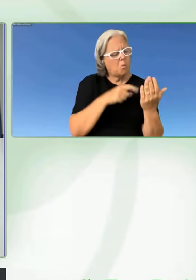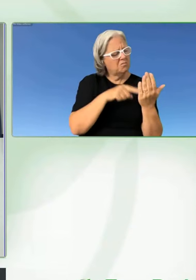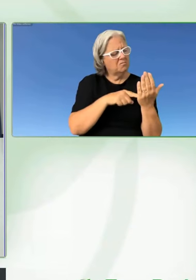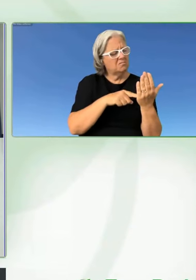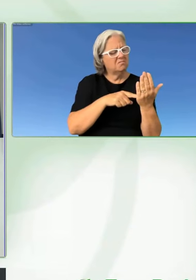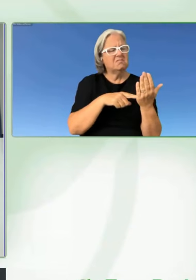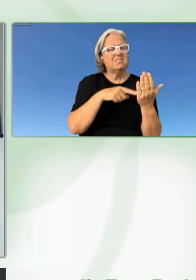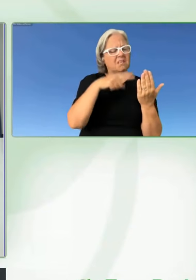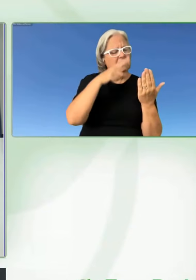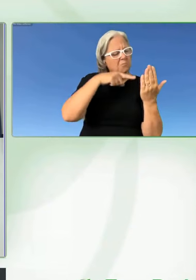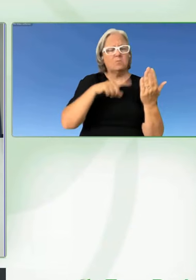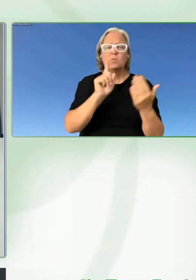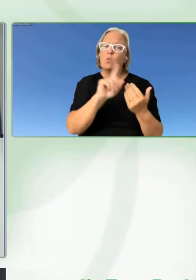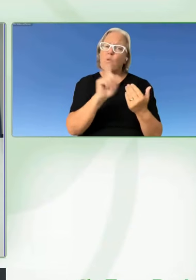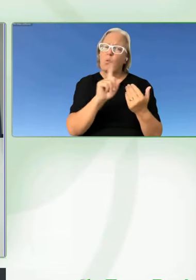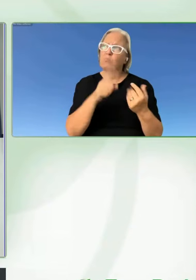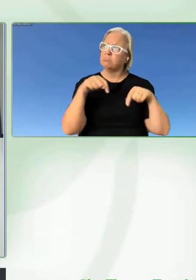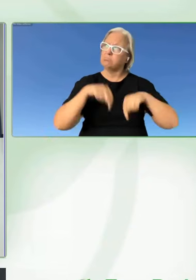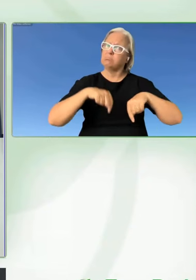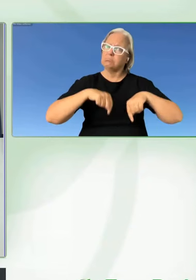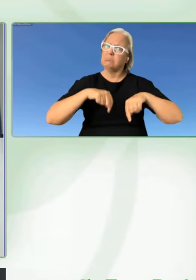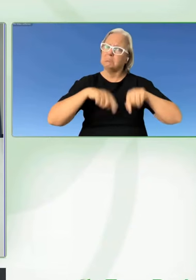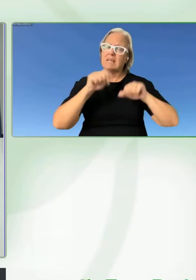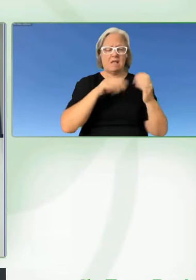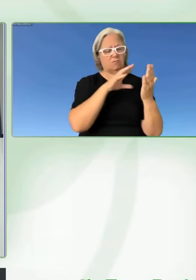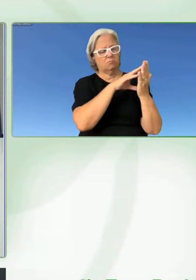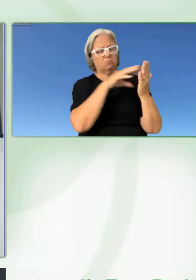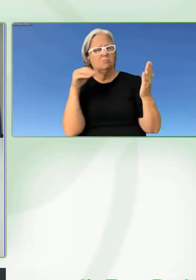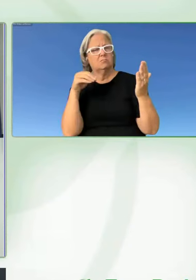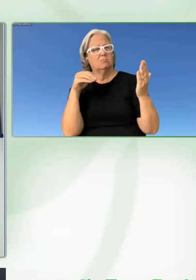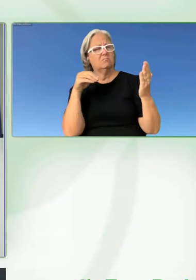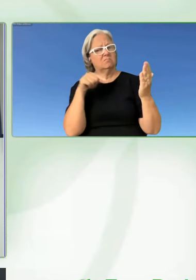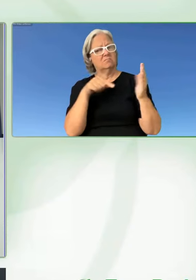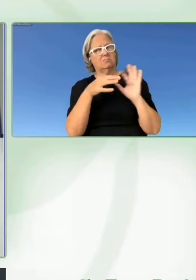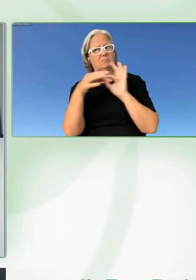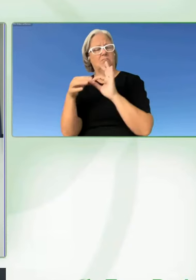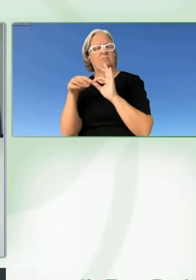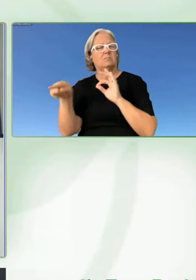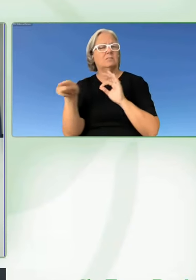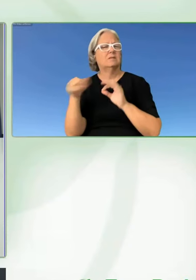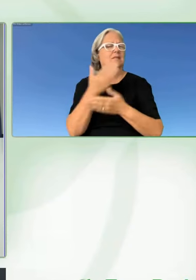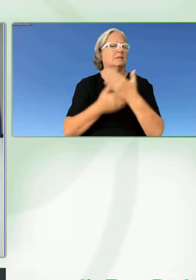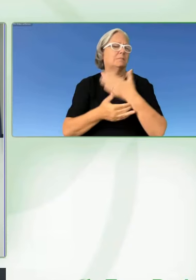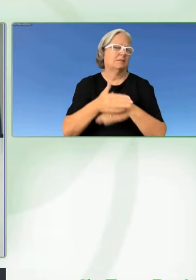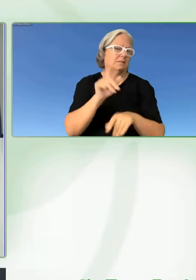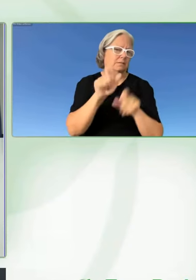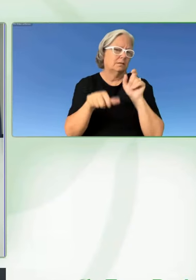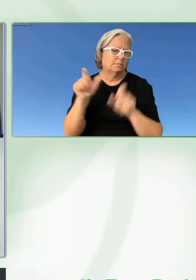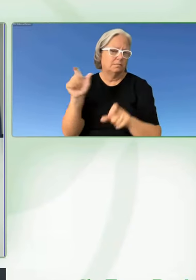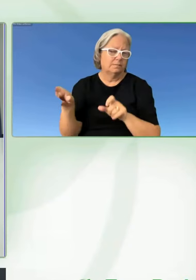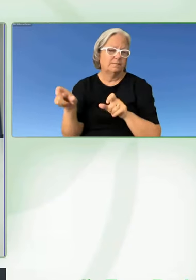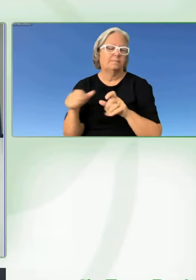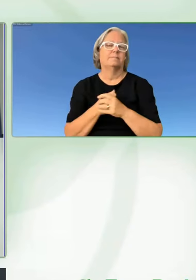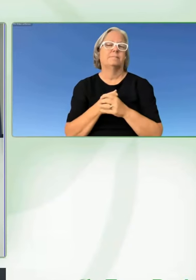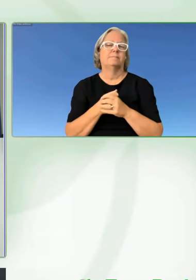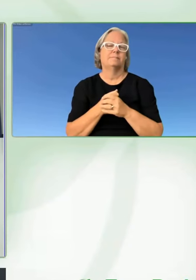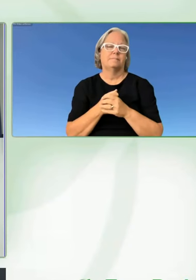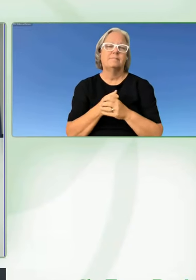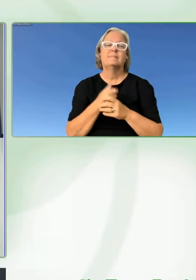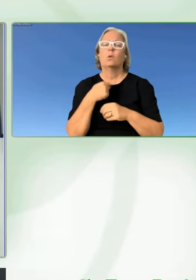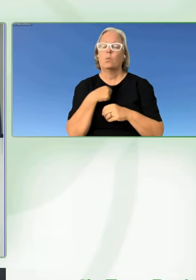of persons with disabilities, and we extremely carefully monitor its application